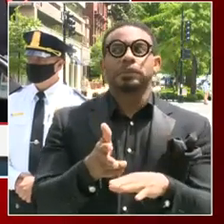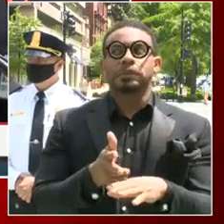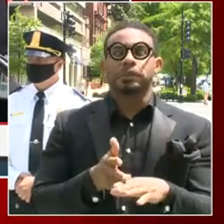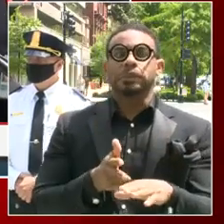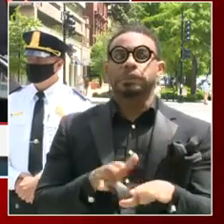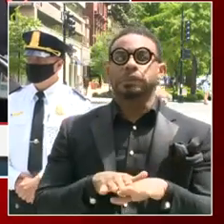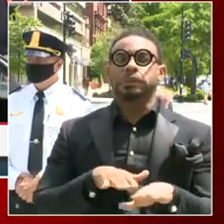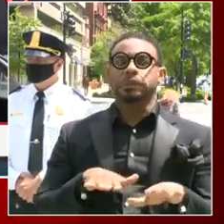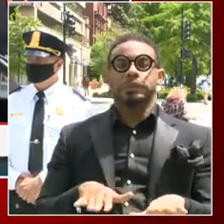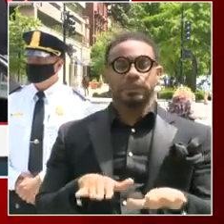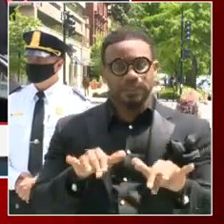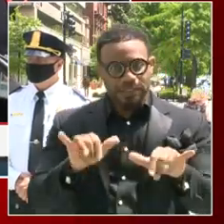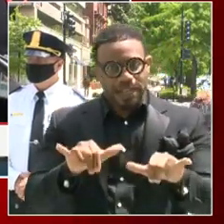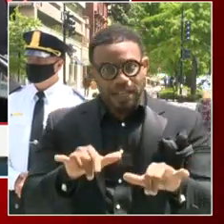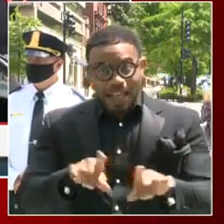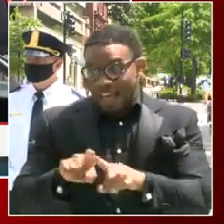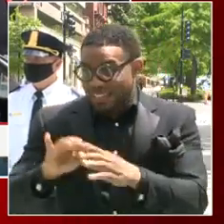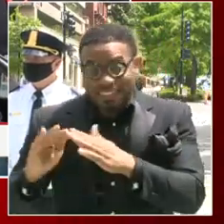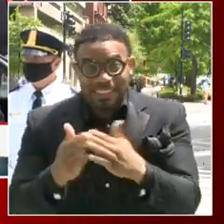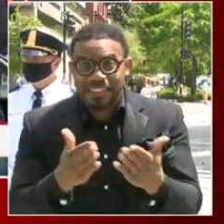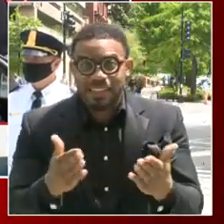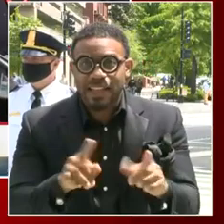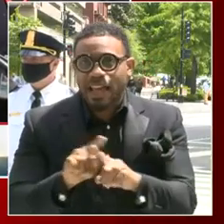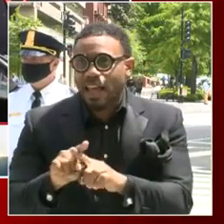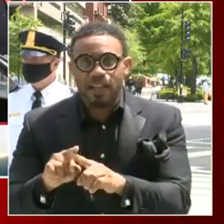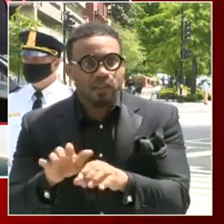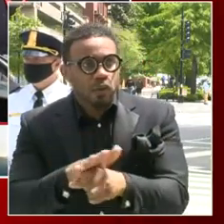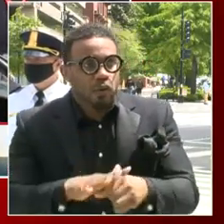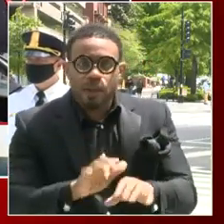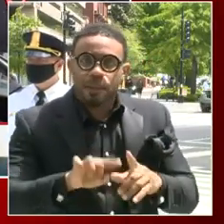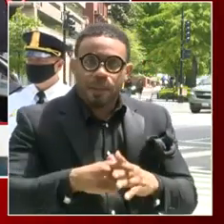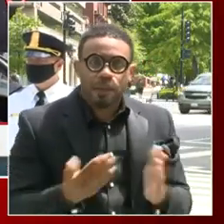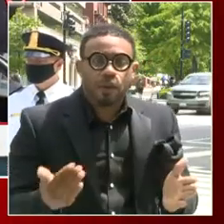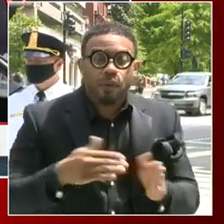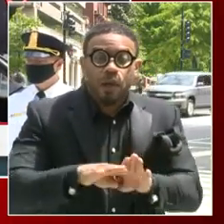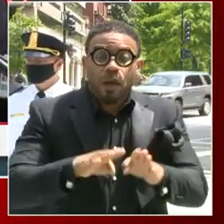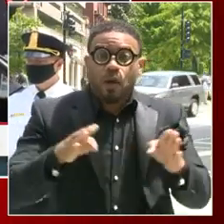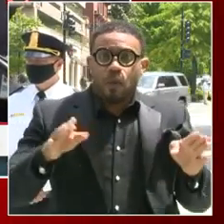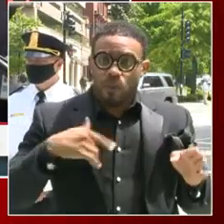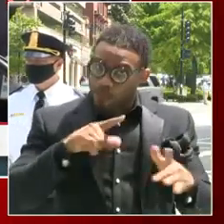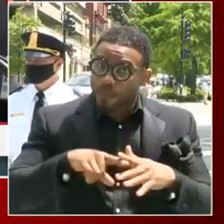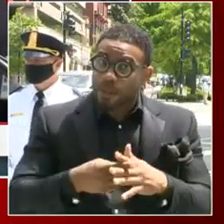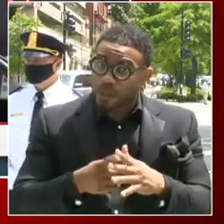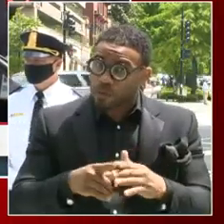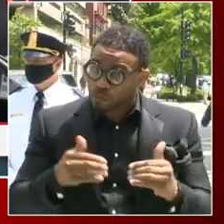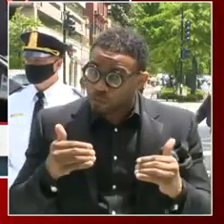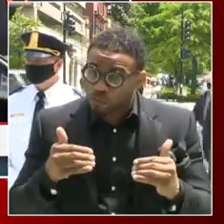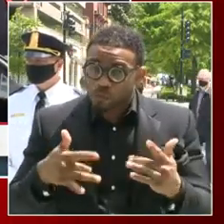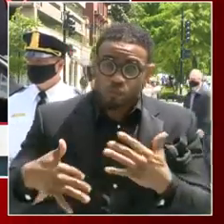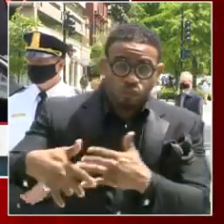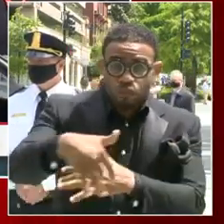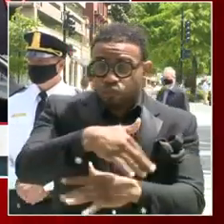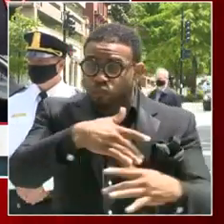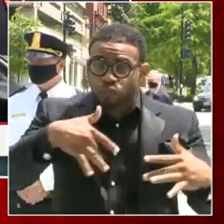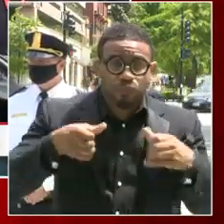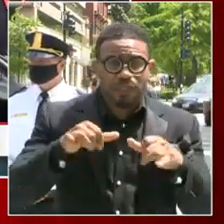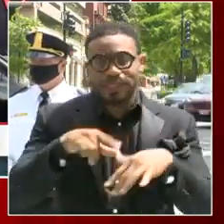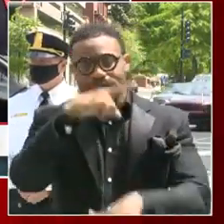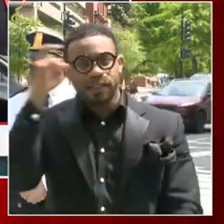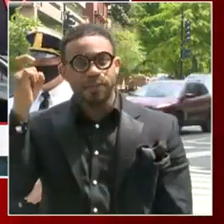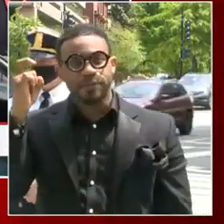down. As a city, and as the region begins to reopen, and we will begin to move around our streets this